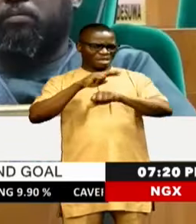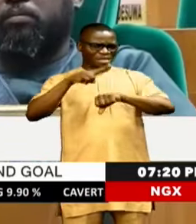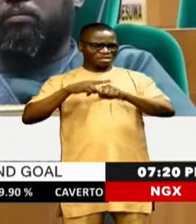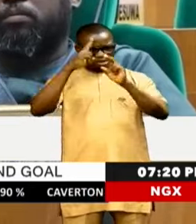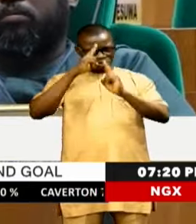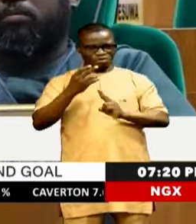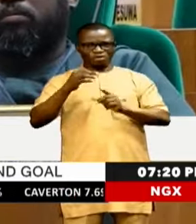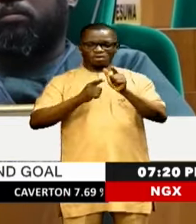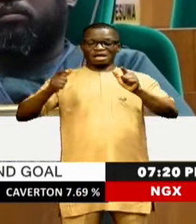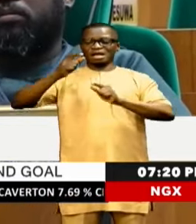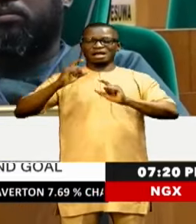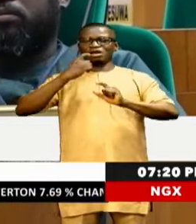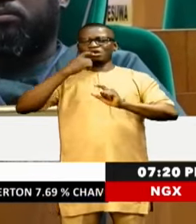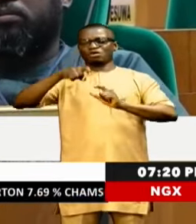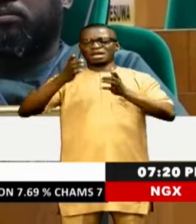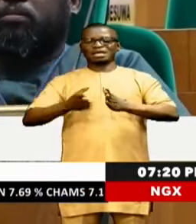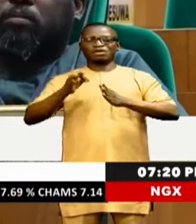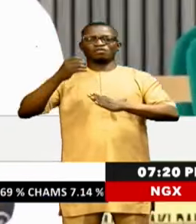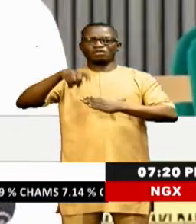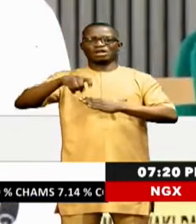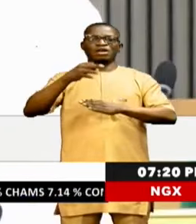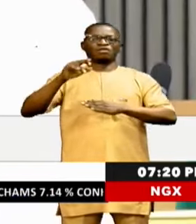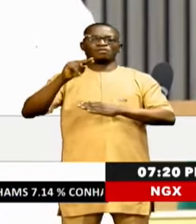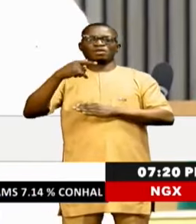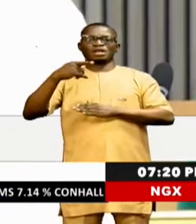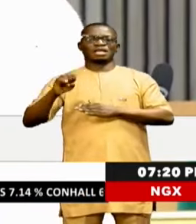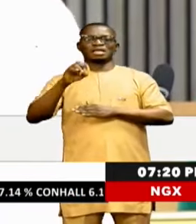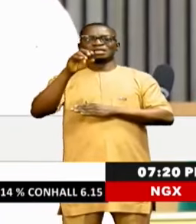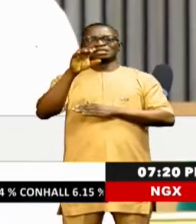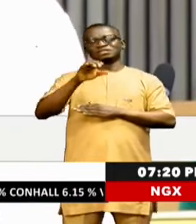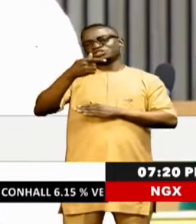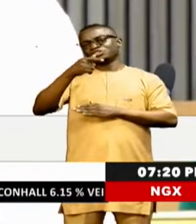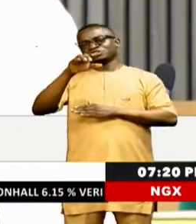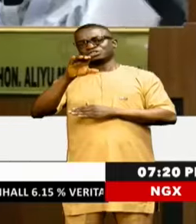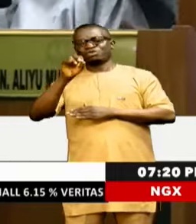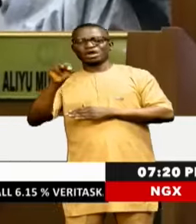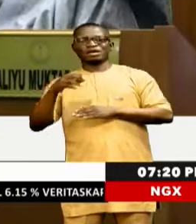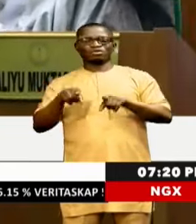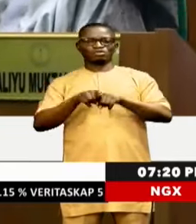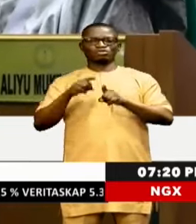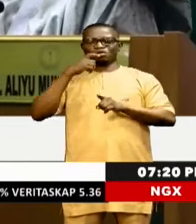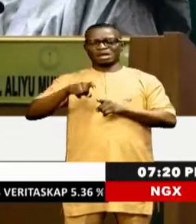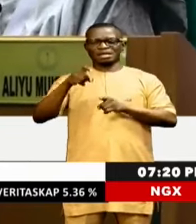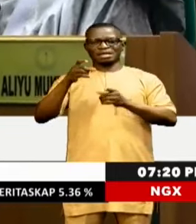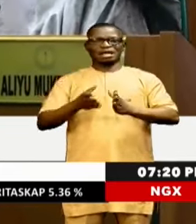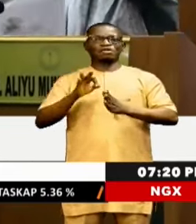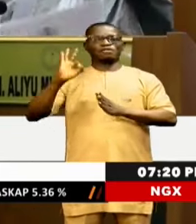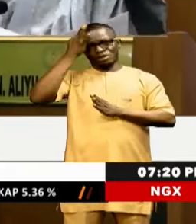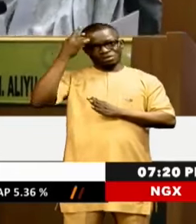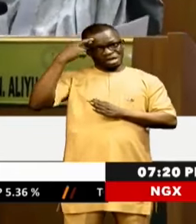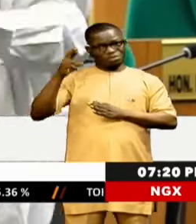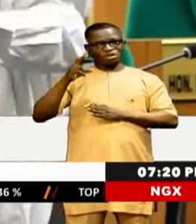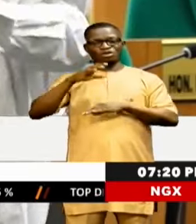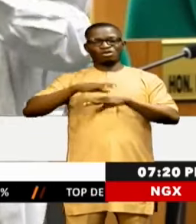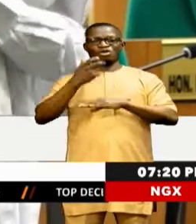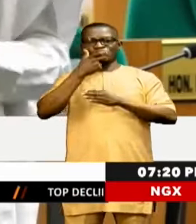of Grand Commander of the Order of the Niger, GCON, and Commander of the Federal Republic, CFR, on the Speaker